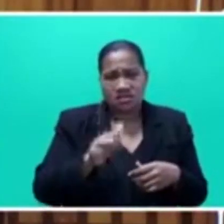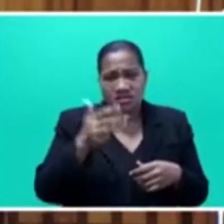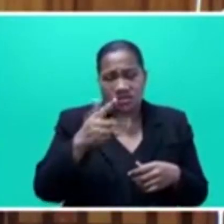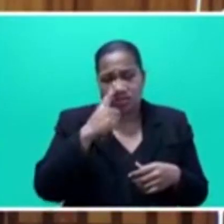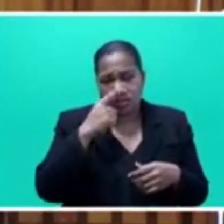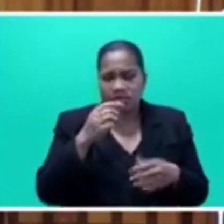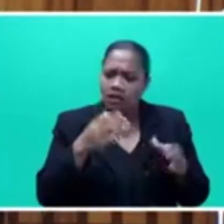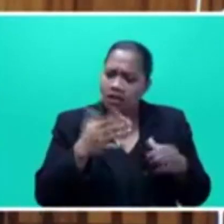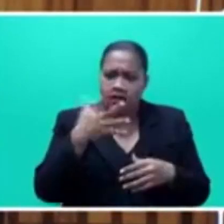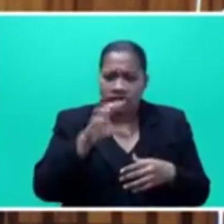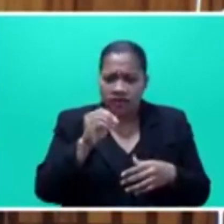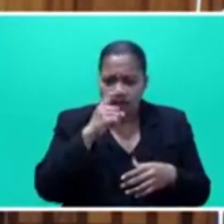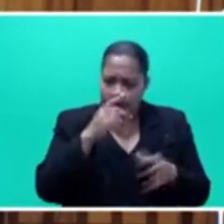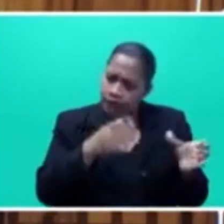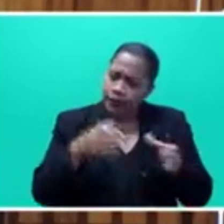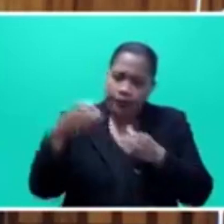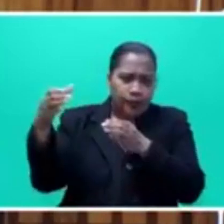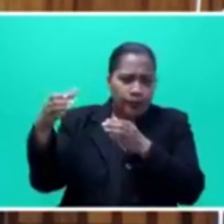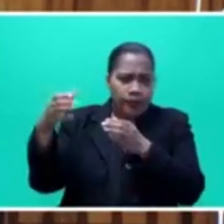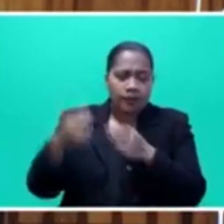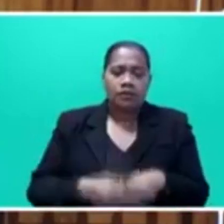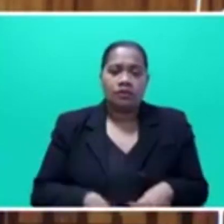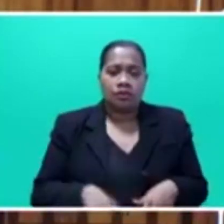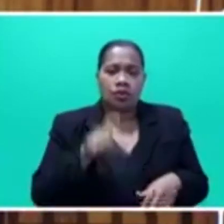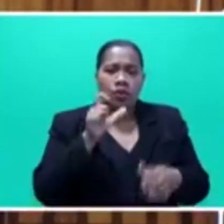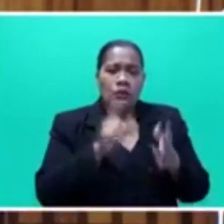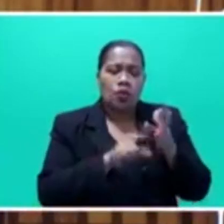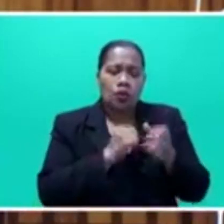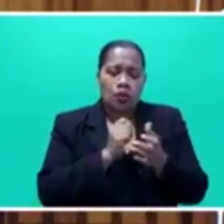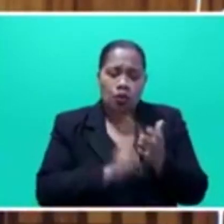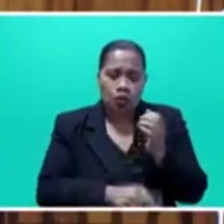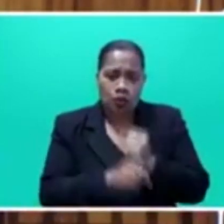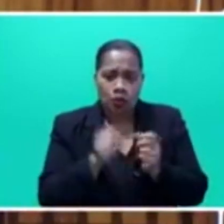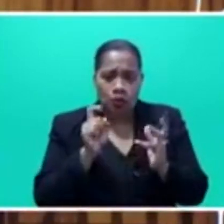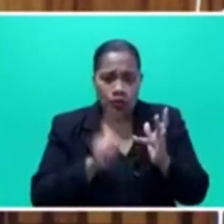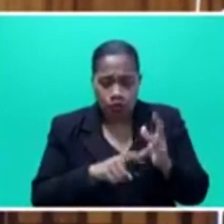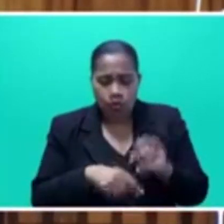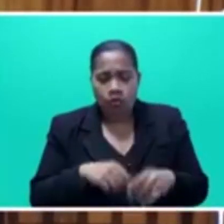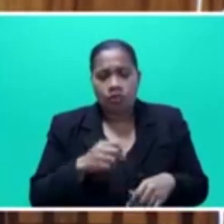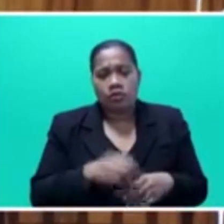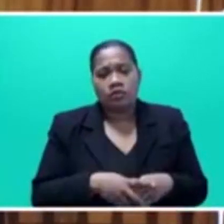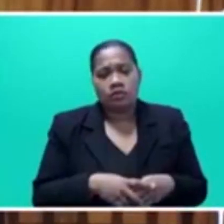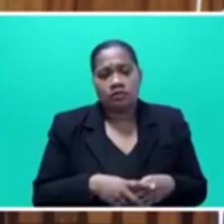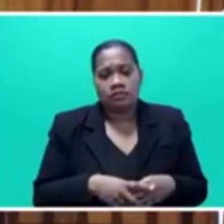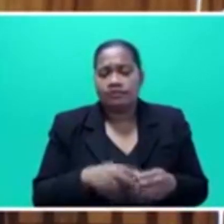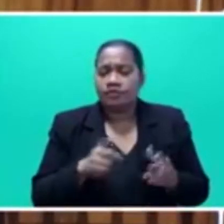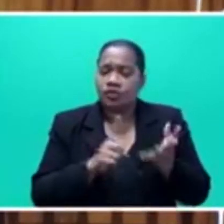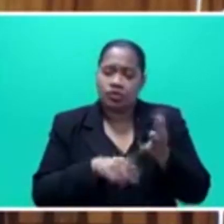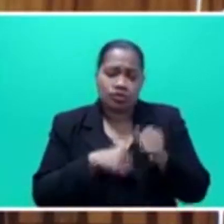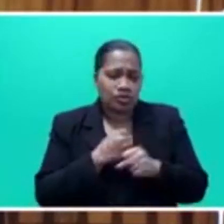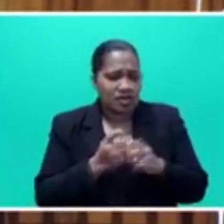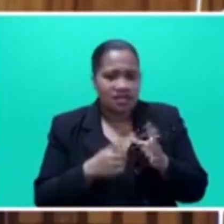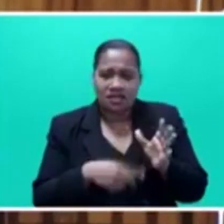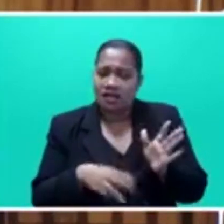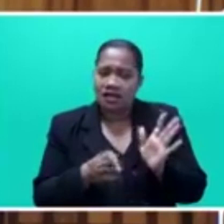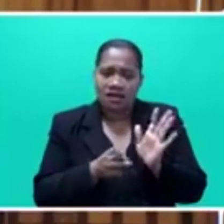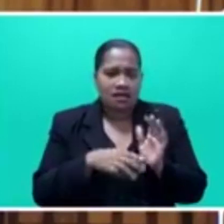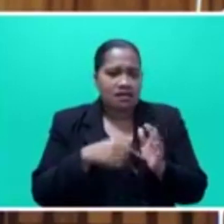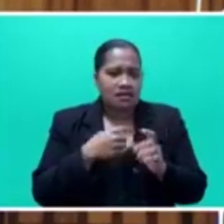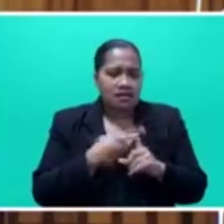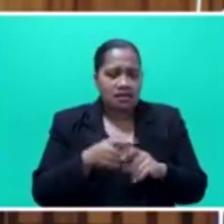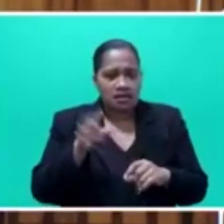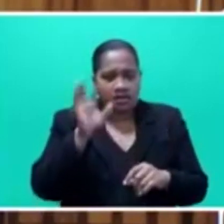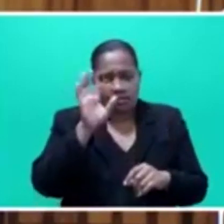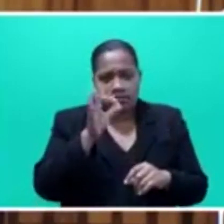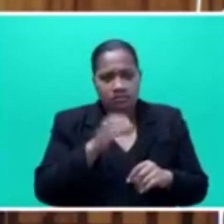50 delegates. Congo, 373 registered participants. Uganda, Gabon, Australia, of course, a